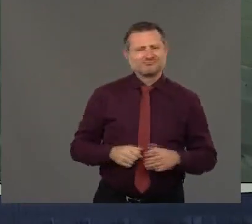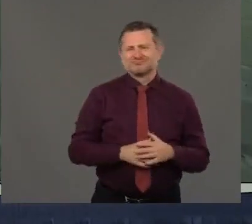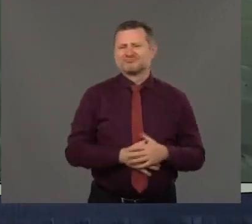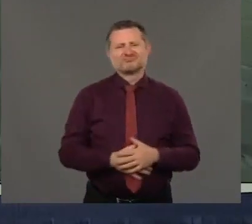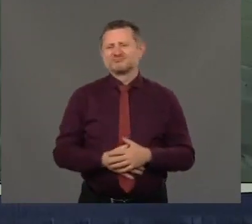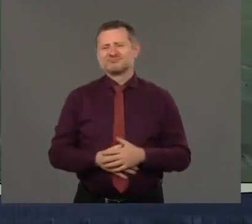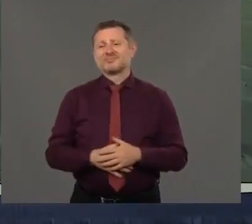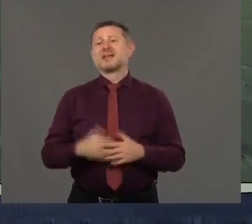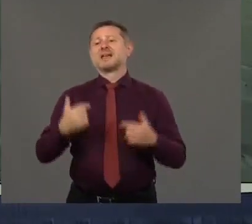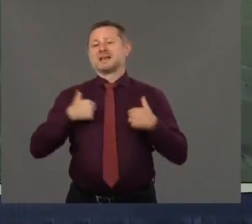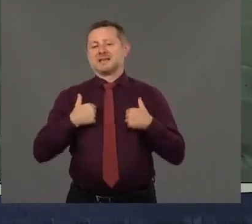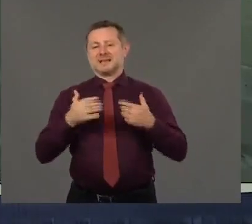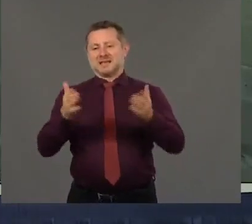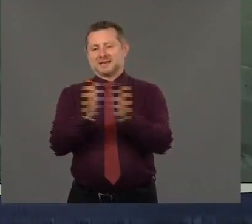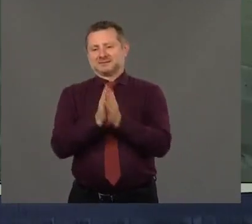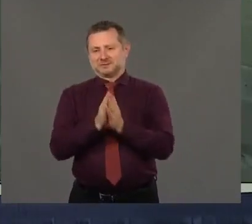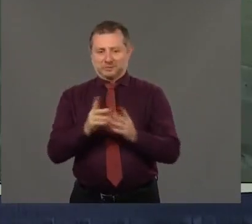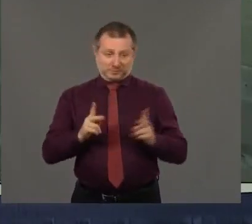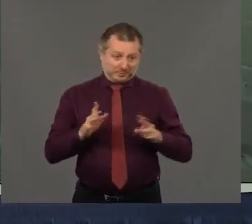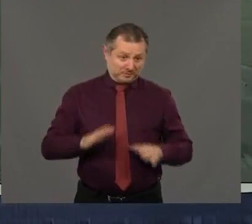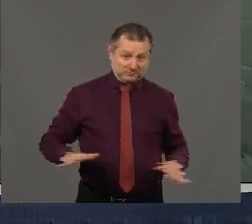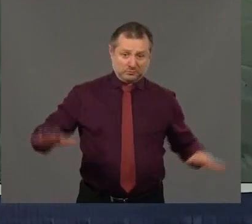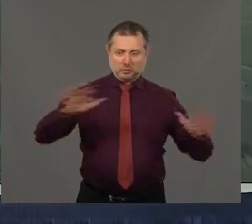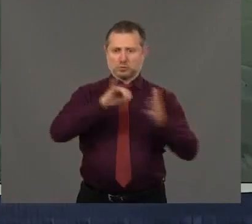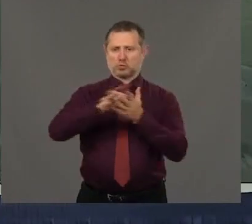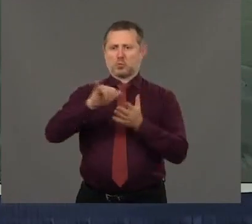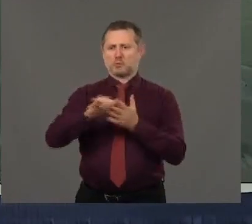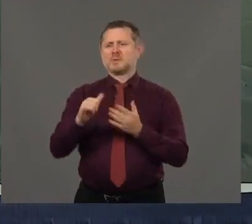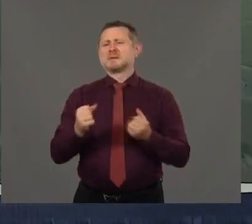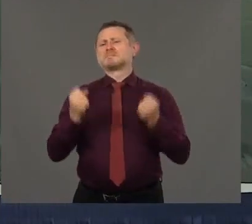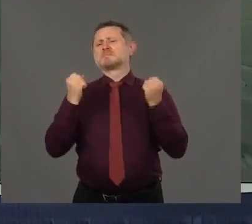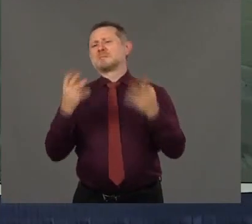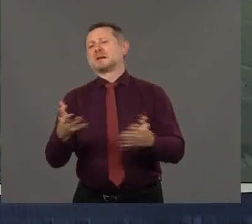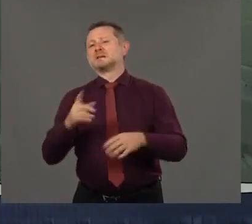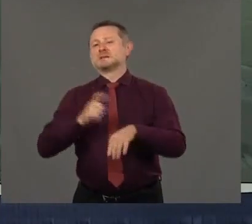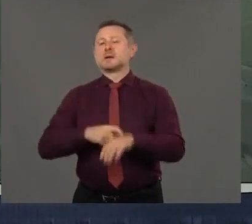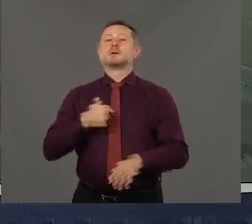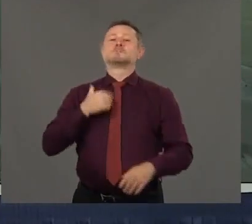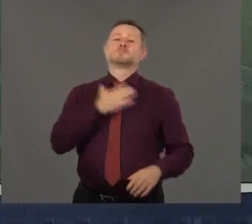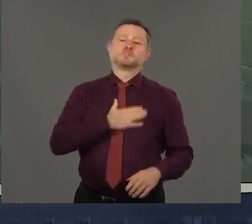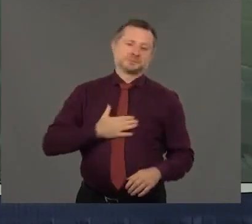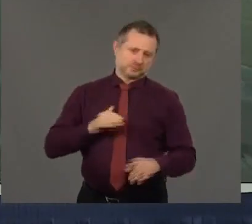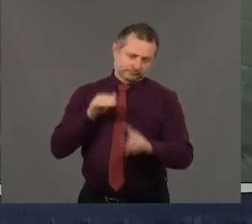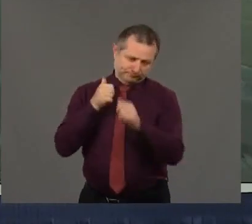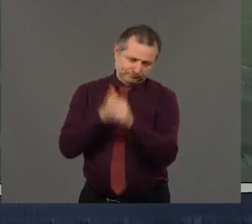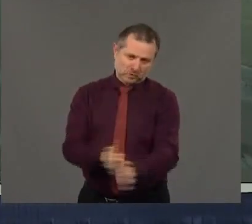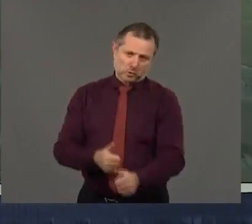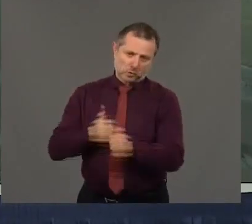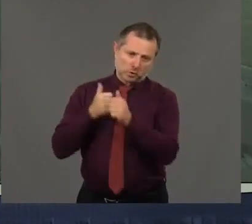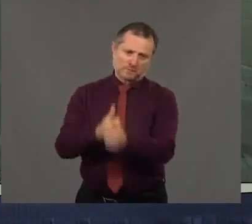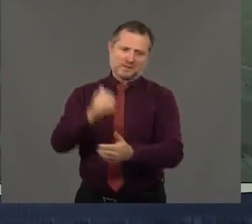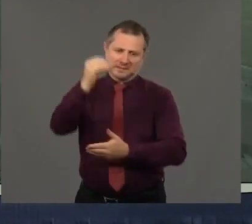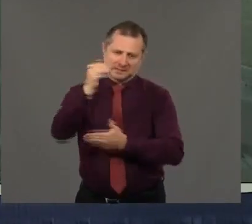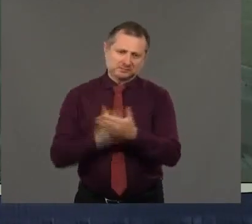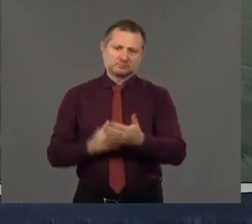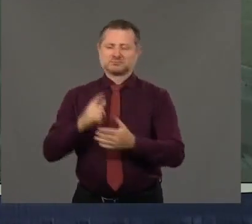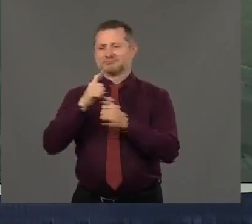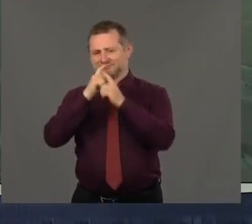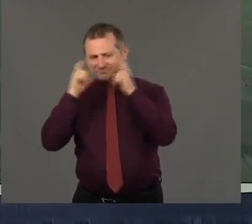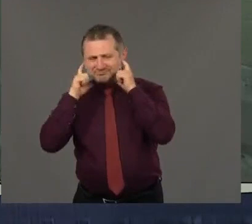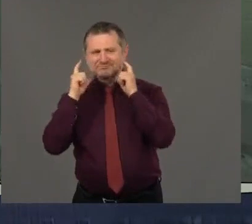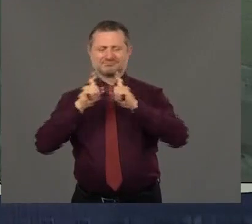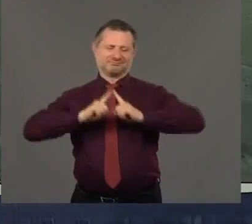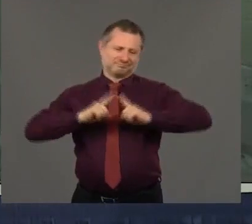I've asked New Yorkers numerous times to comply, and by the way, the compliance